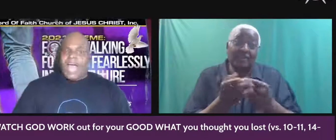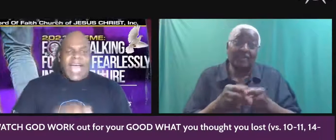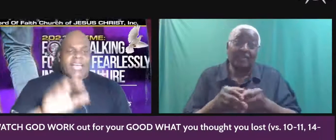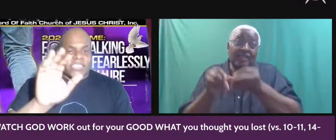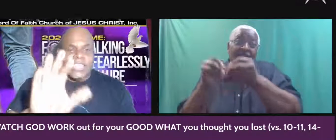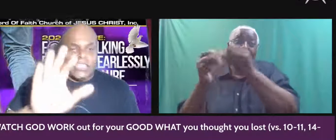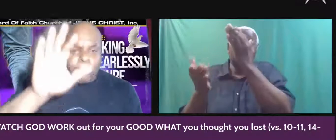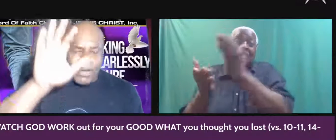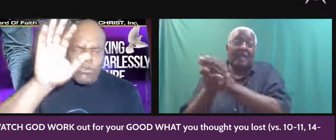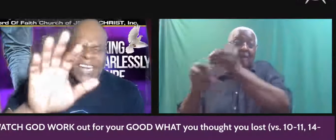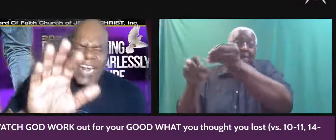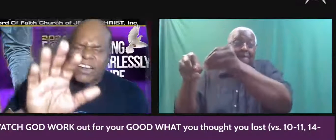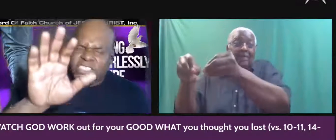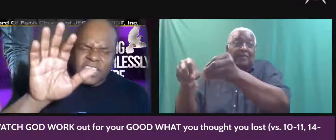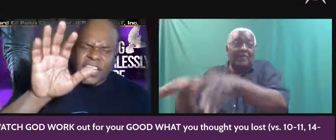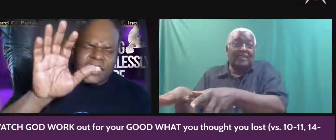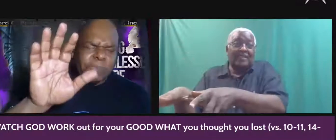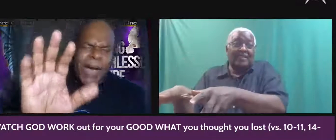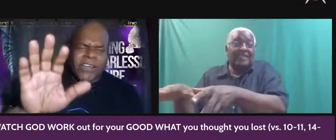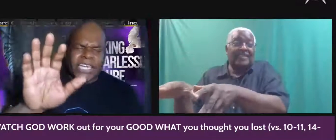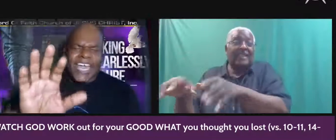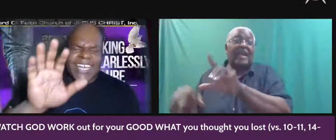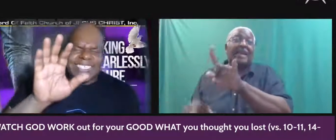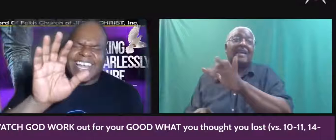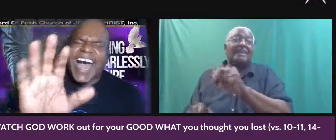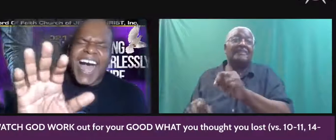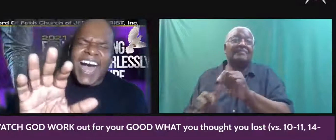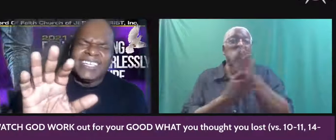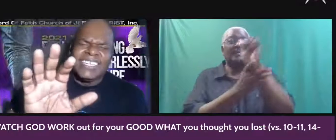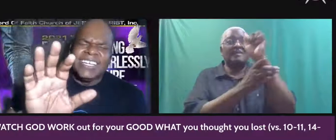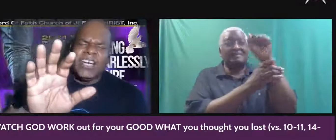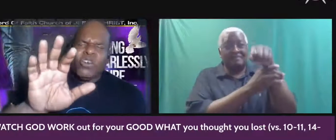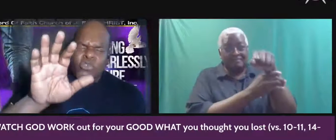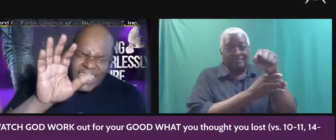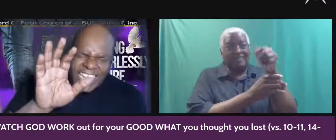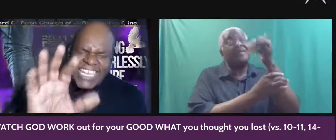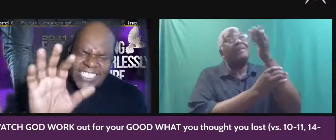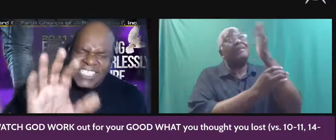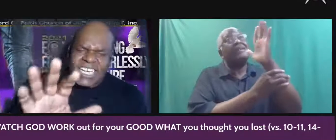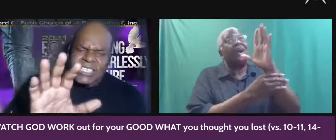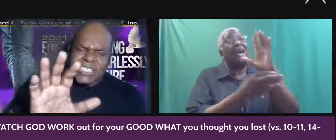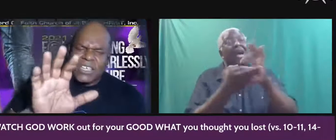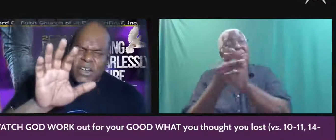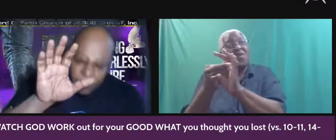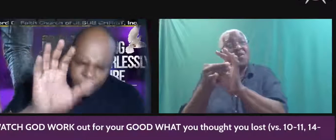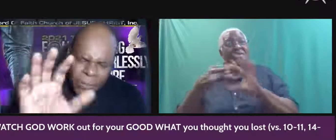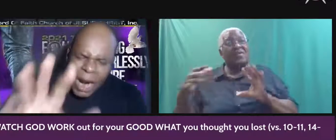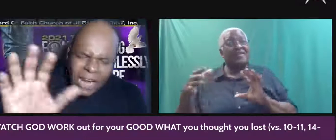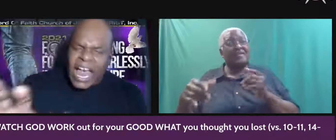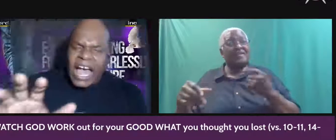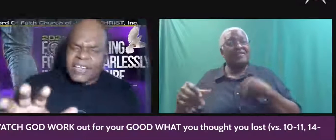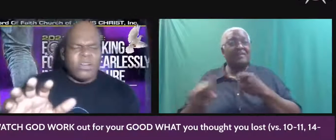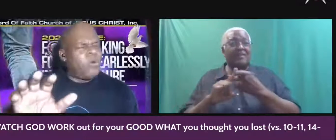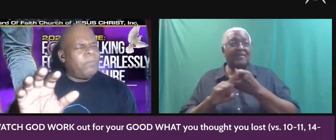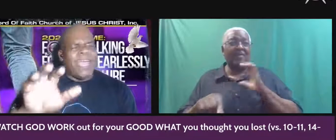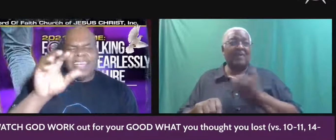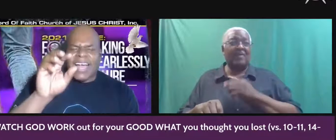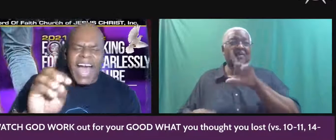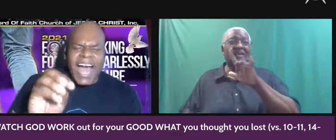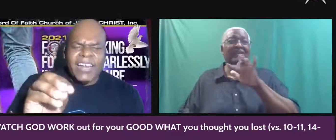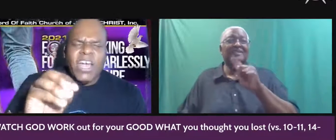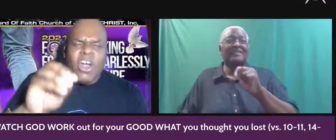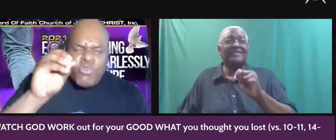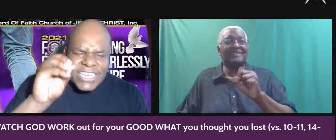go. I just need to pray right now. Just bow your heads. God, release us from our lots. Oh,